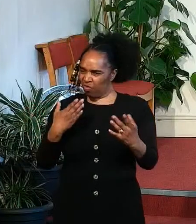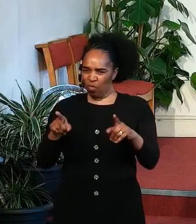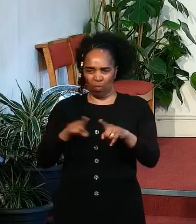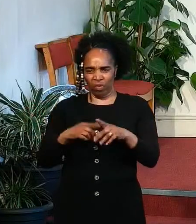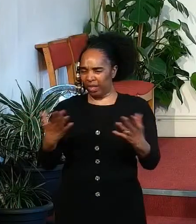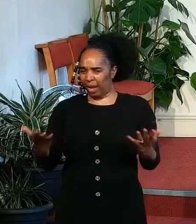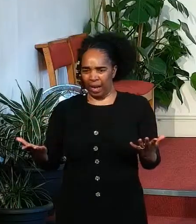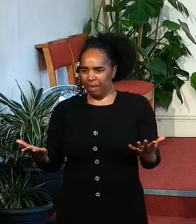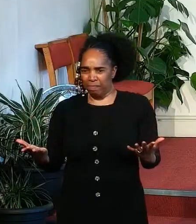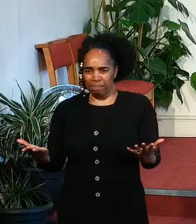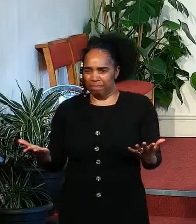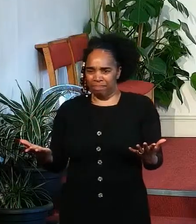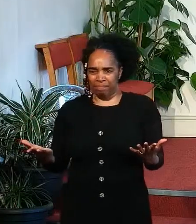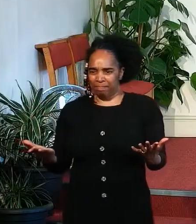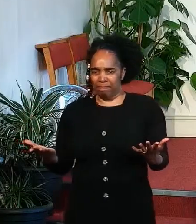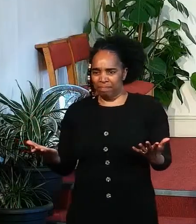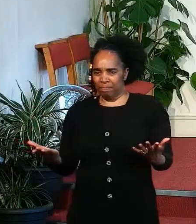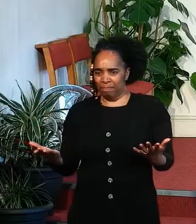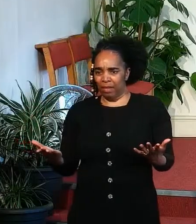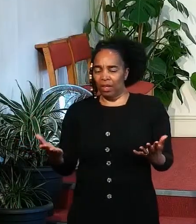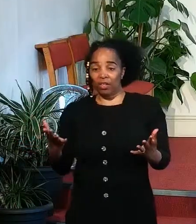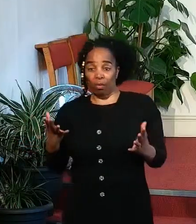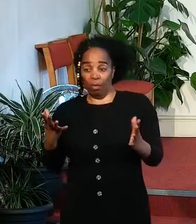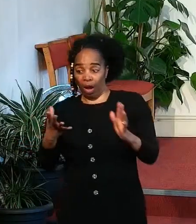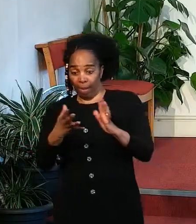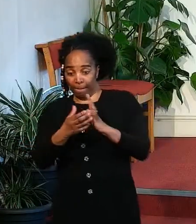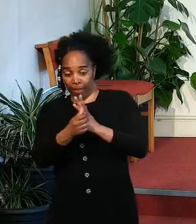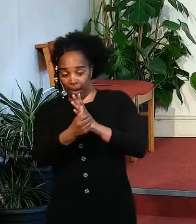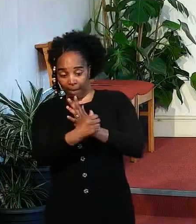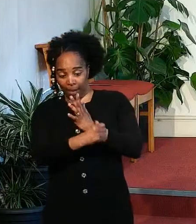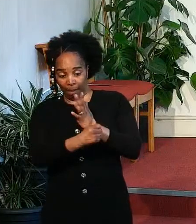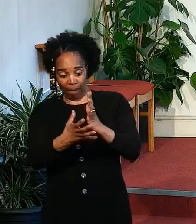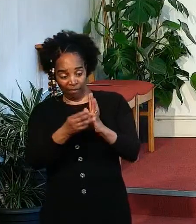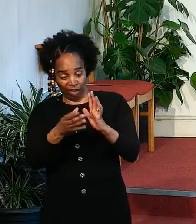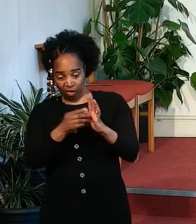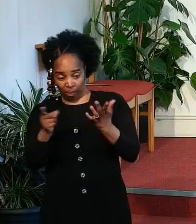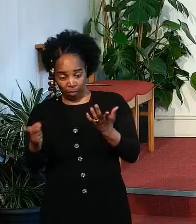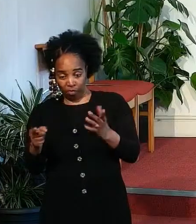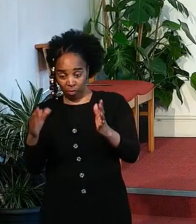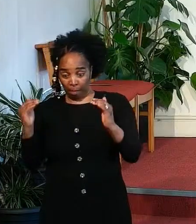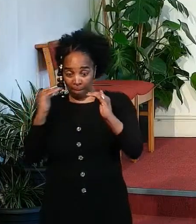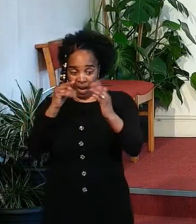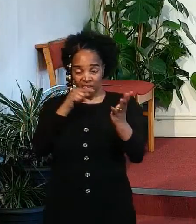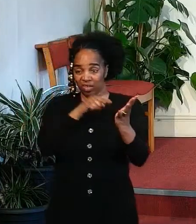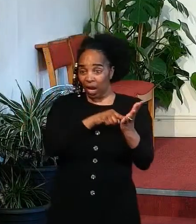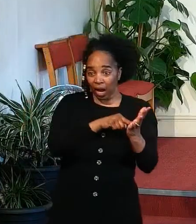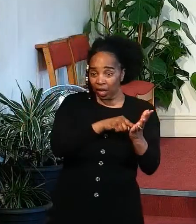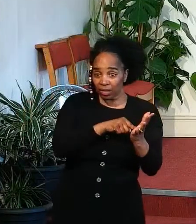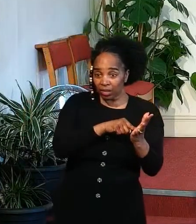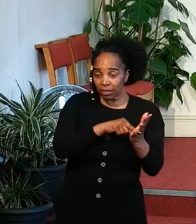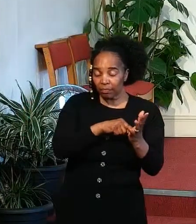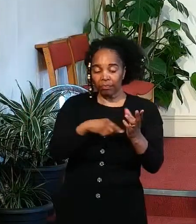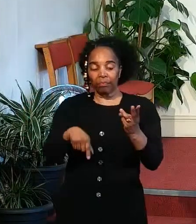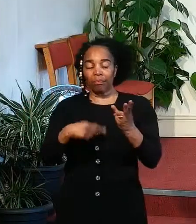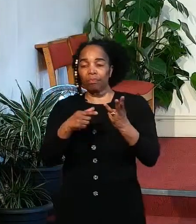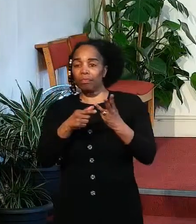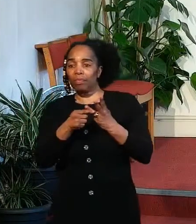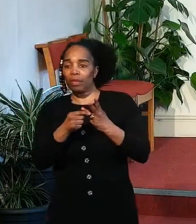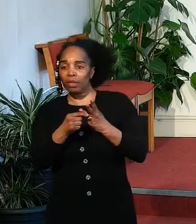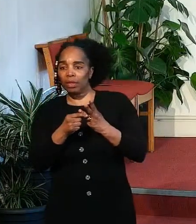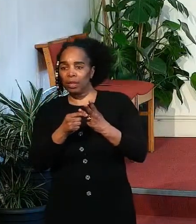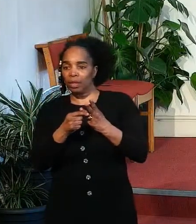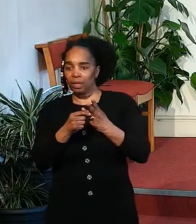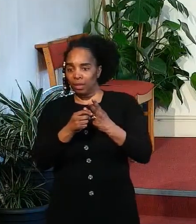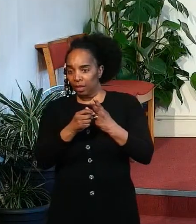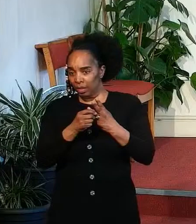examples which are, if there are examples in the Bible of that. Also, the last thing I'd say is just, I don't think people have